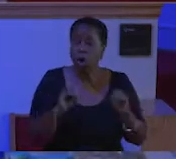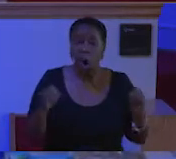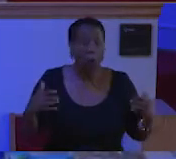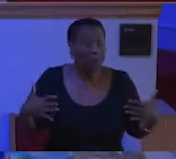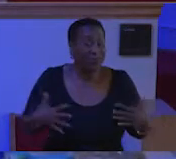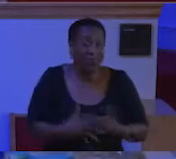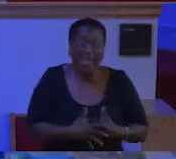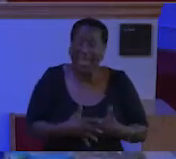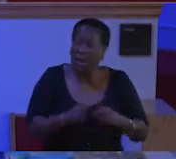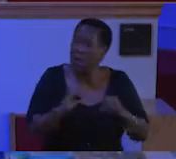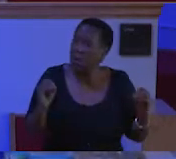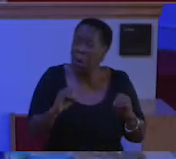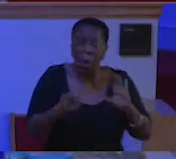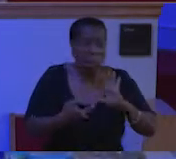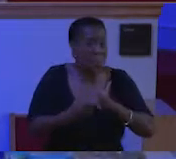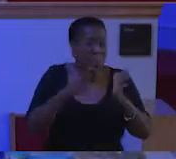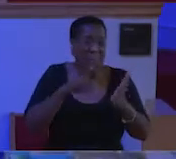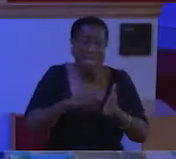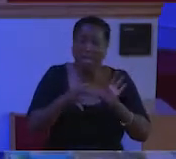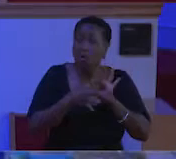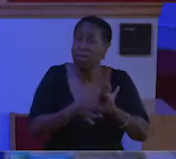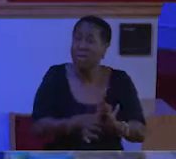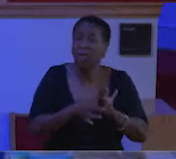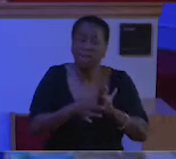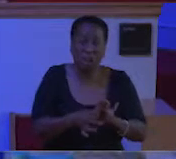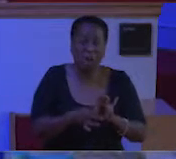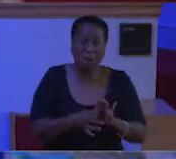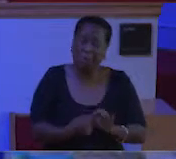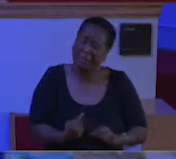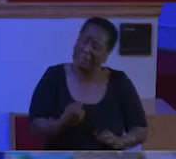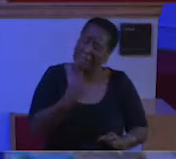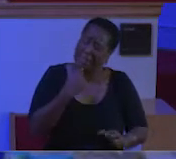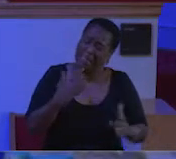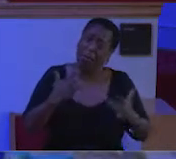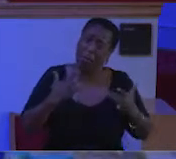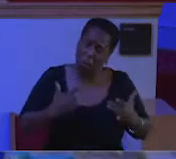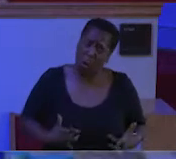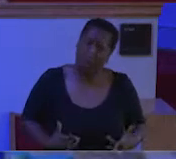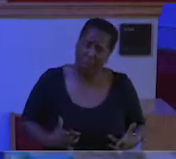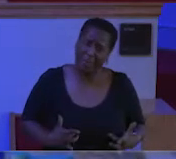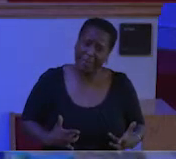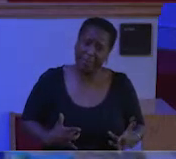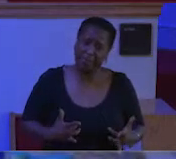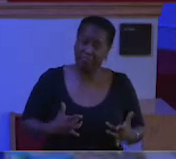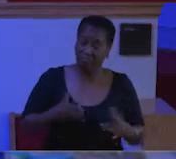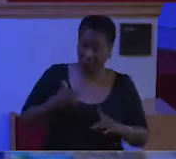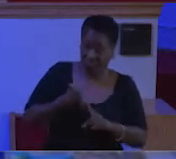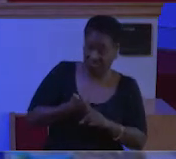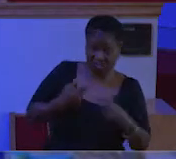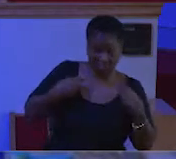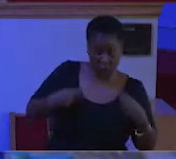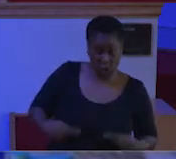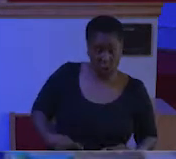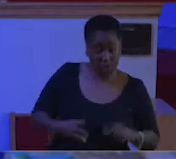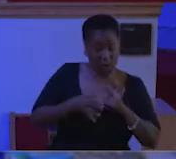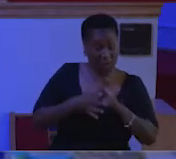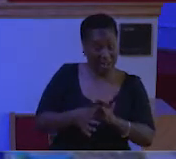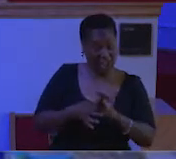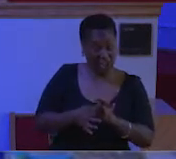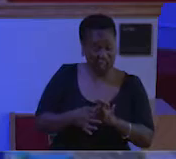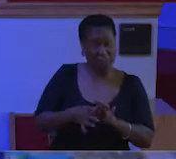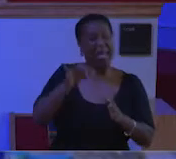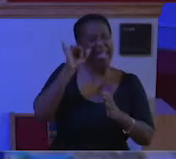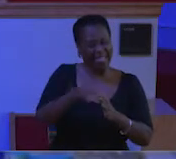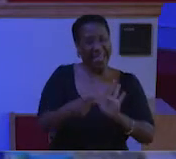there is no meaning in the relationship. Disappointment in human relationship is a sign